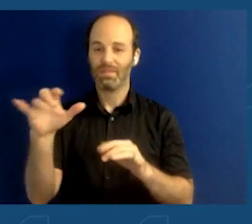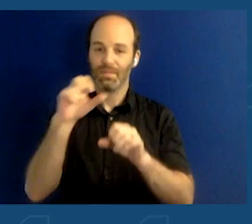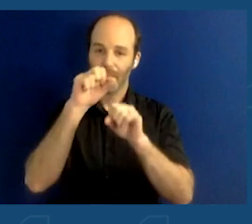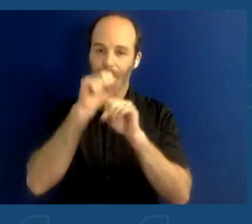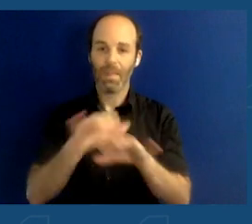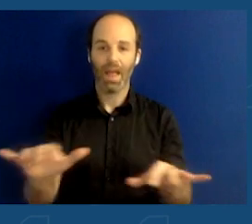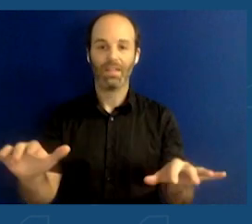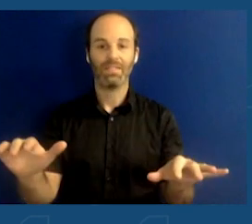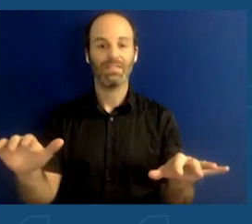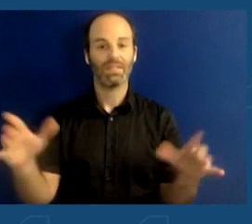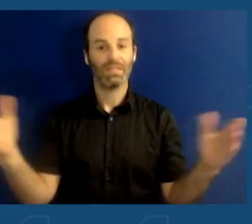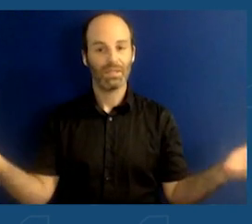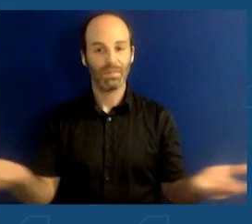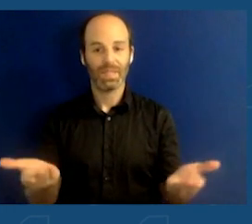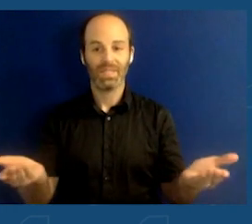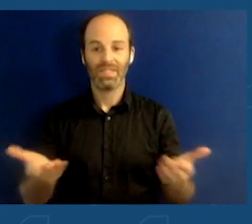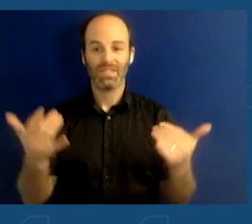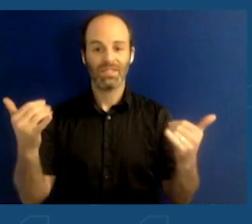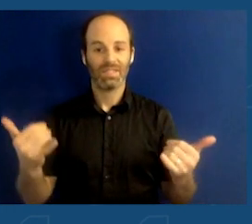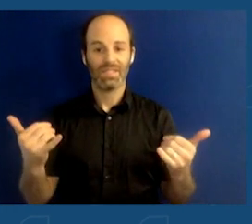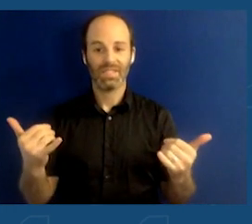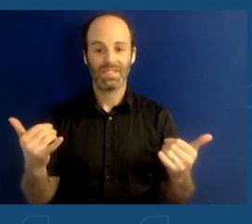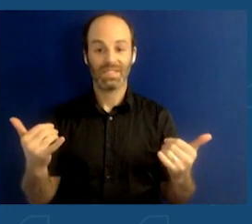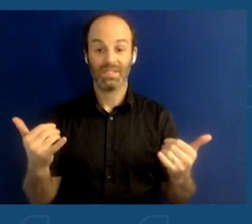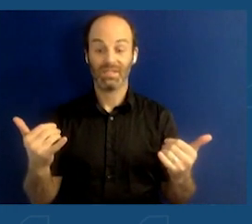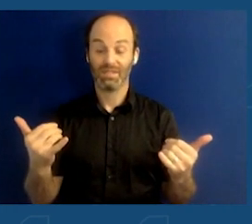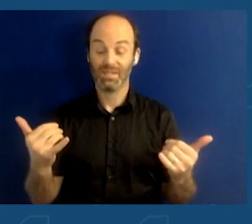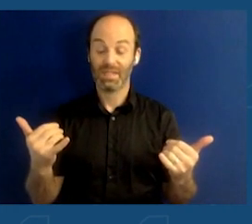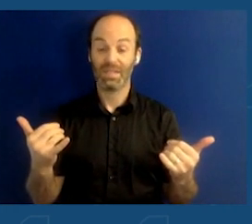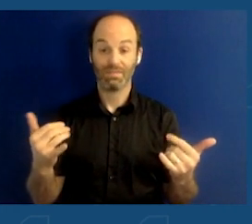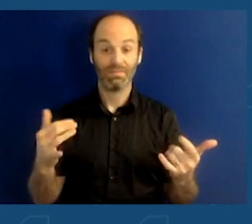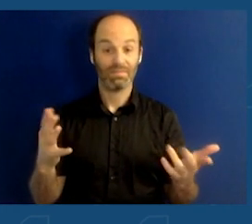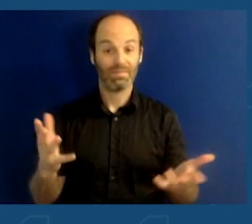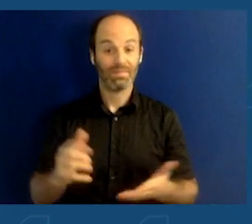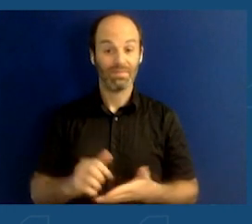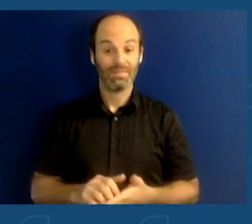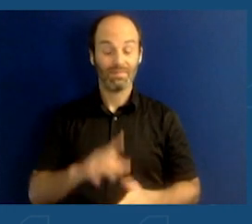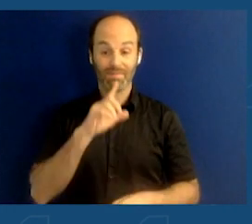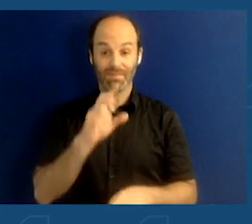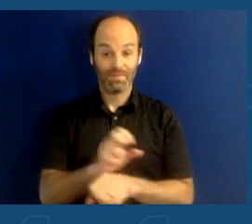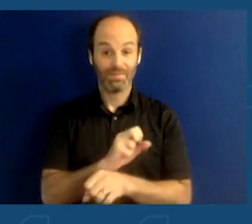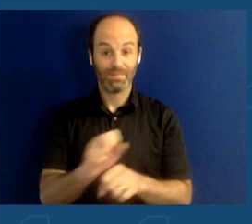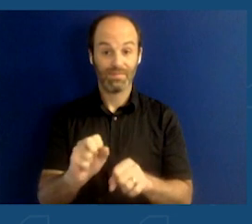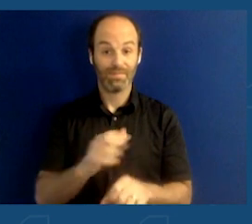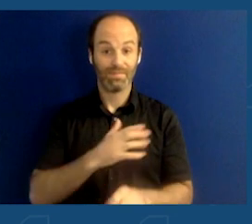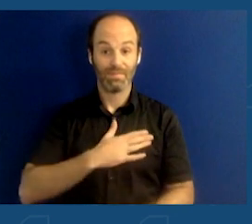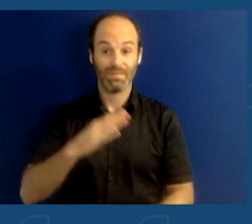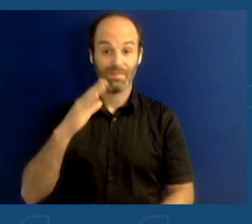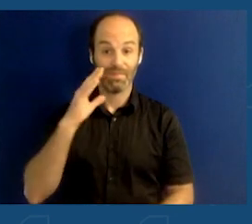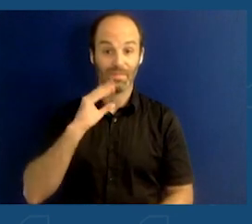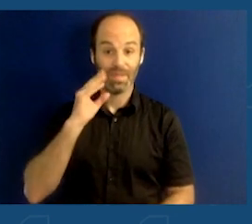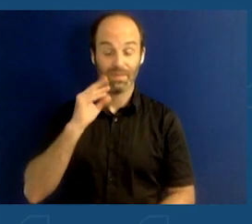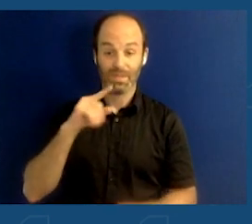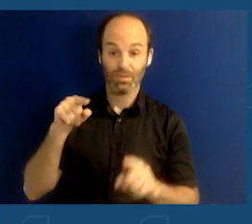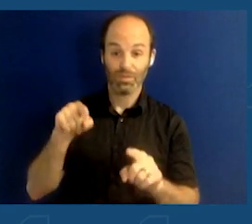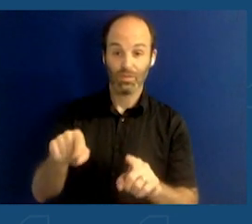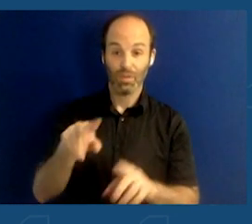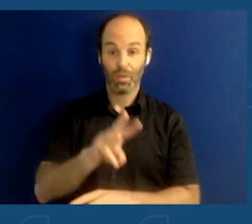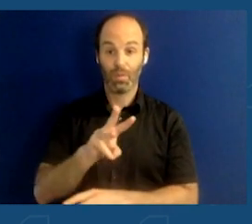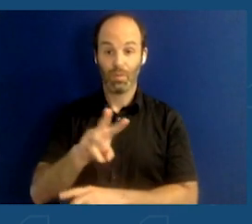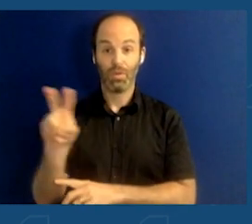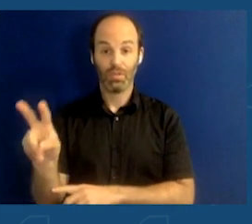to be here, and indeed, my experiences during the war